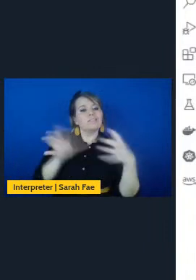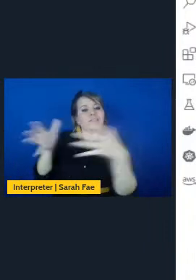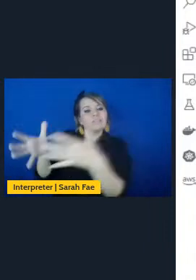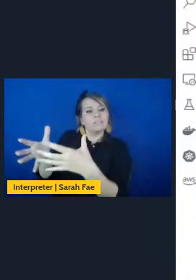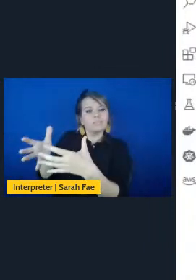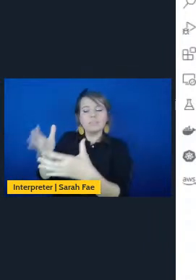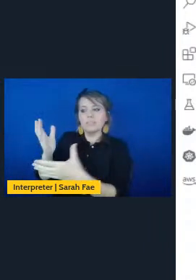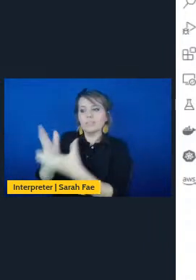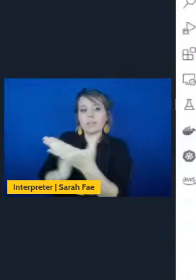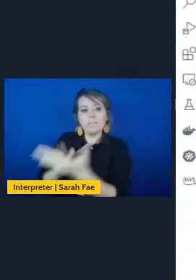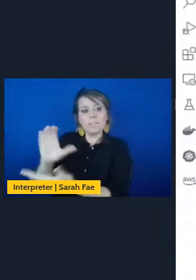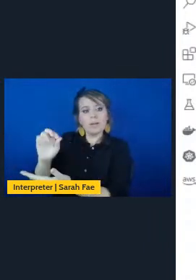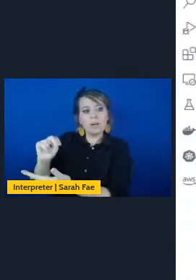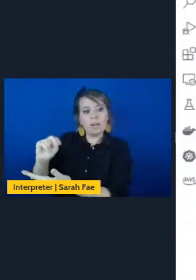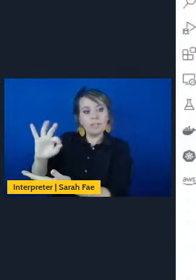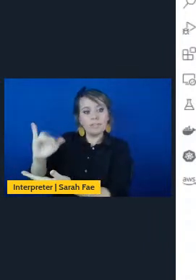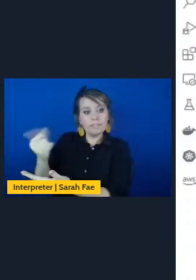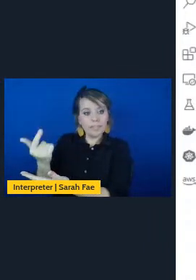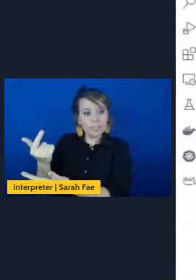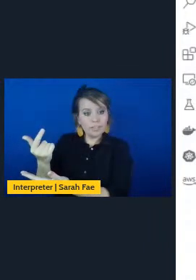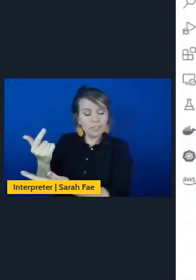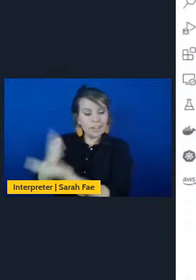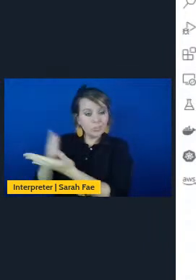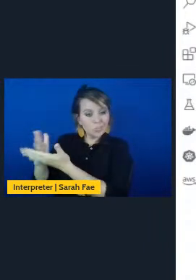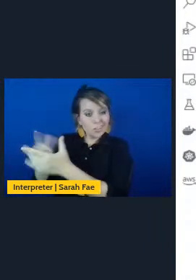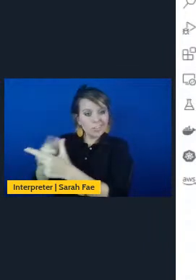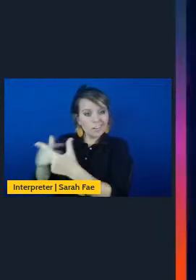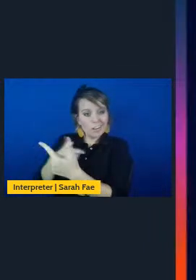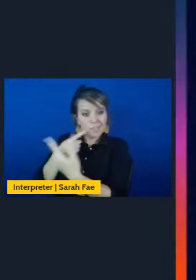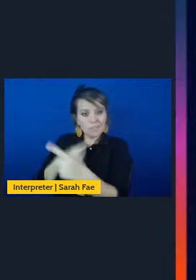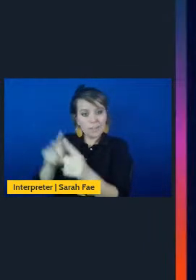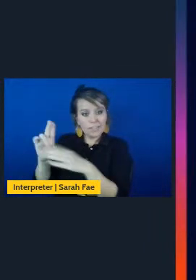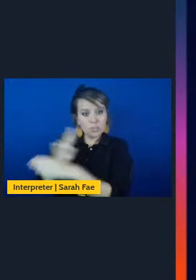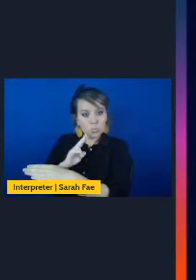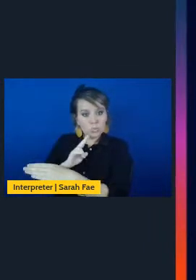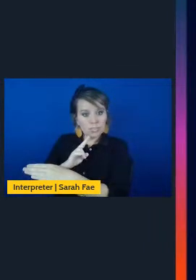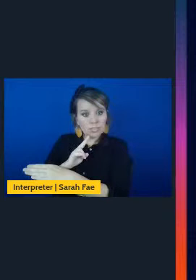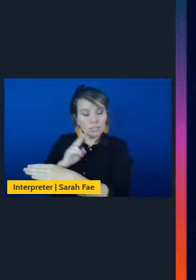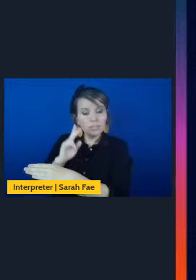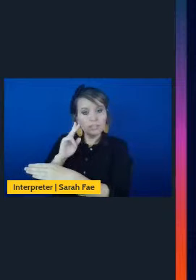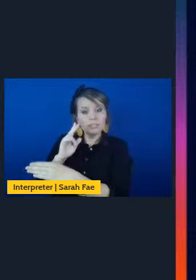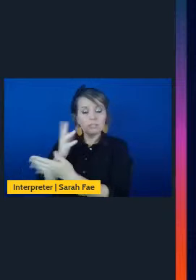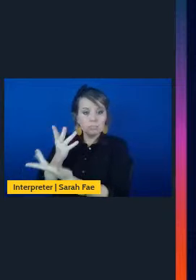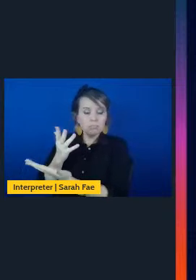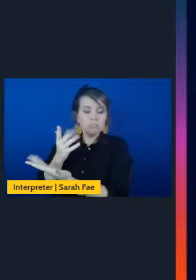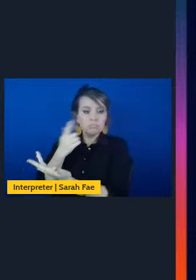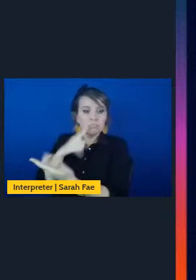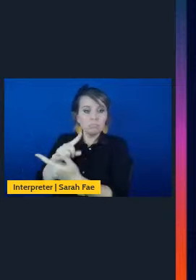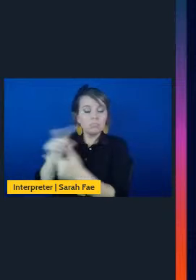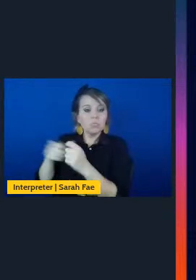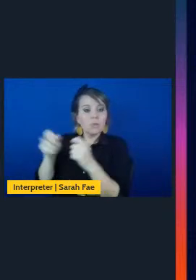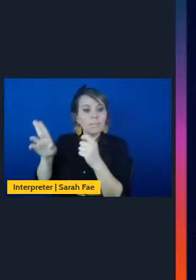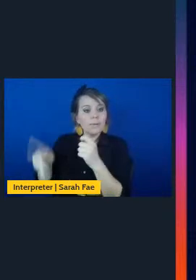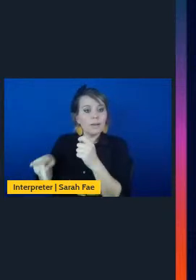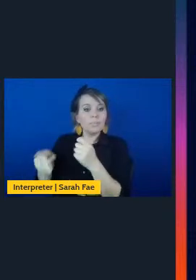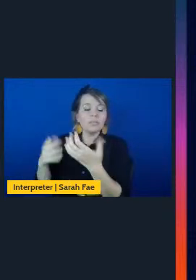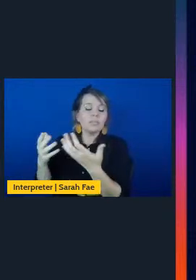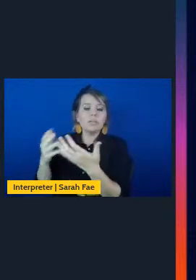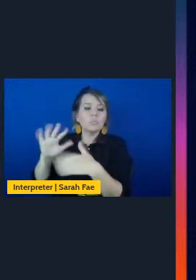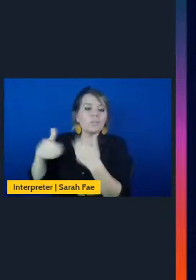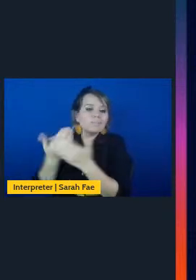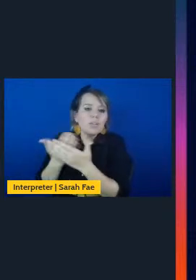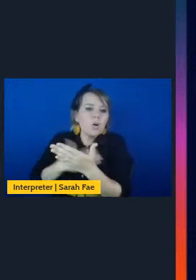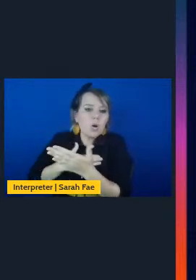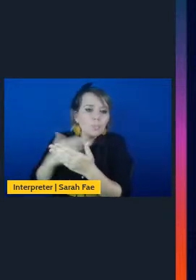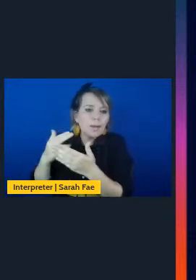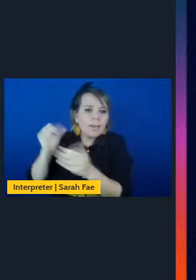configuration aspects, and then finally used it to wrap up a slide full of words. How ironic. But